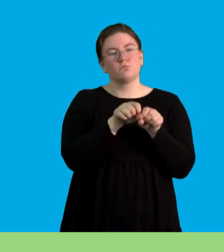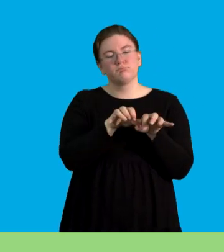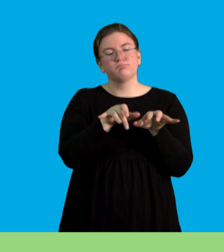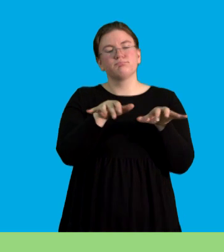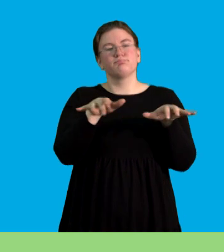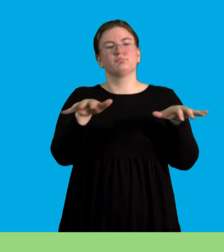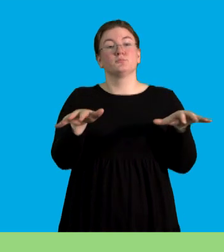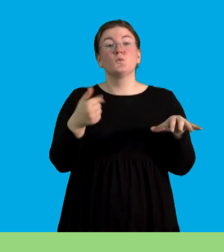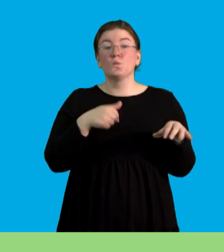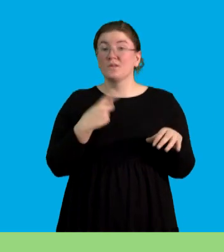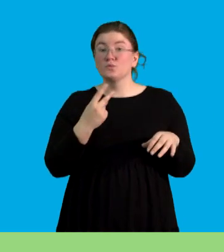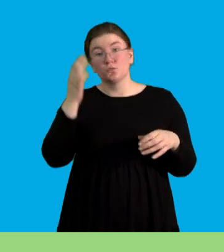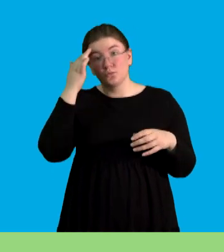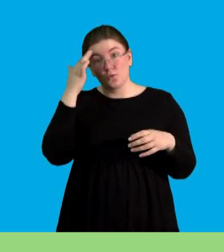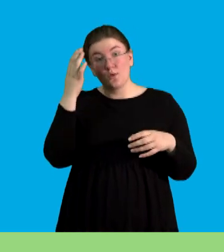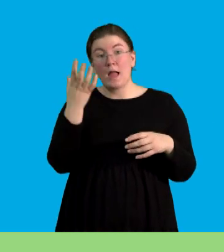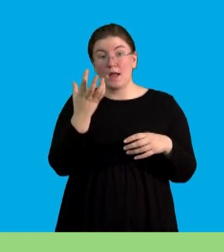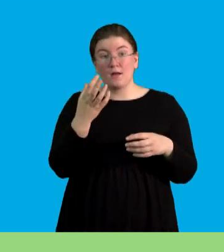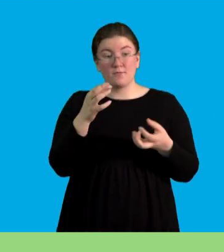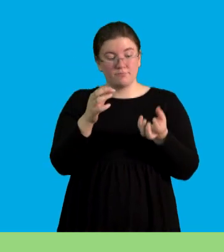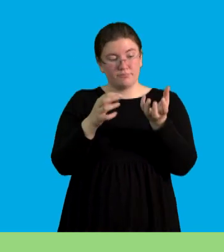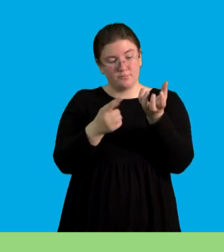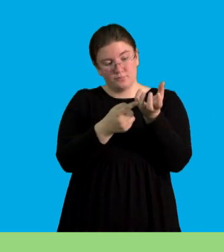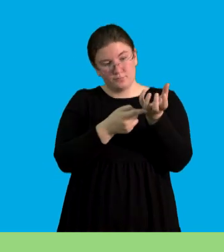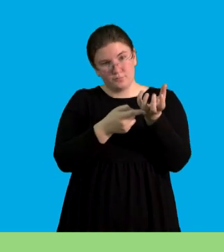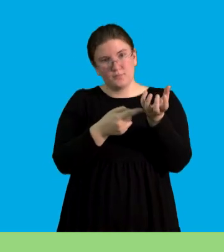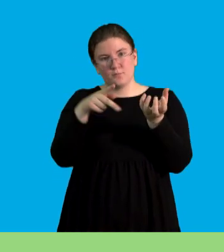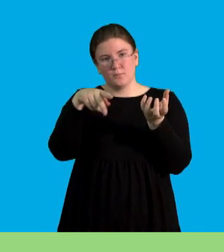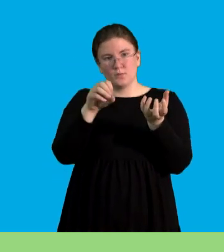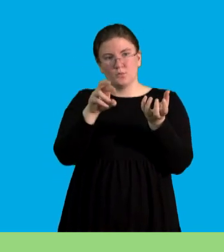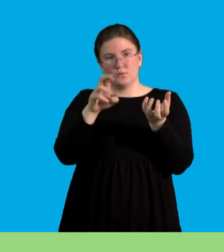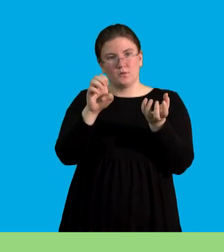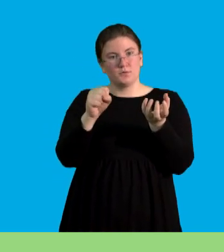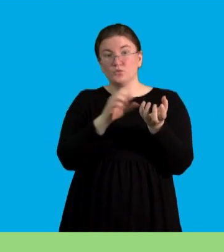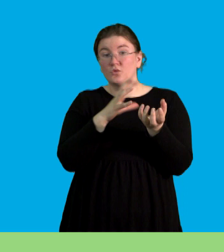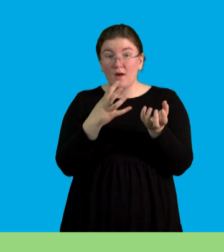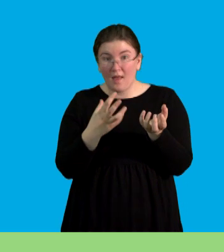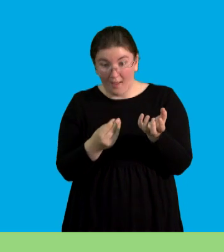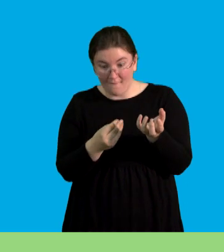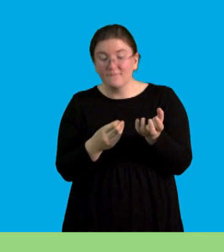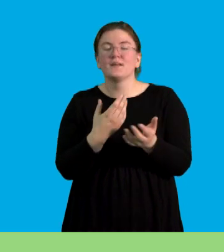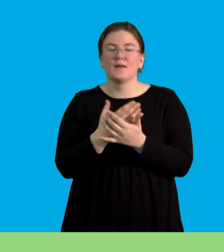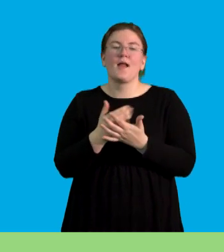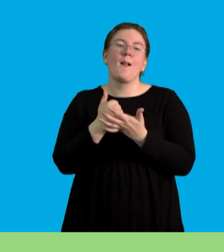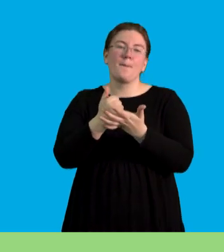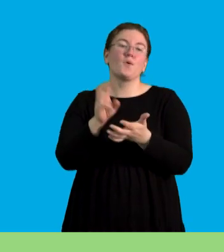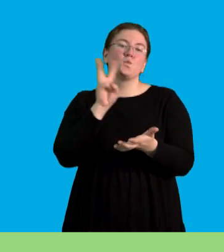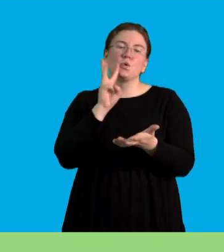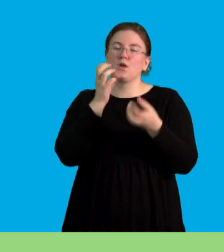not have pores underneath the leaves, that will help with preventing water loss in the leaves.